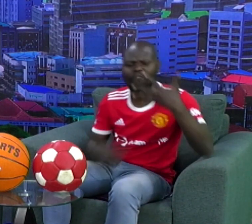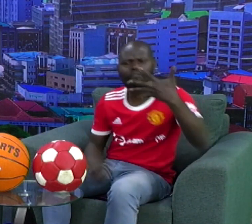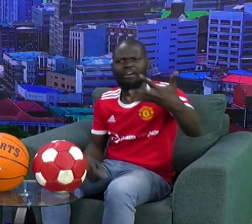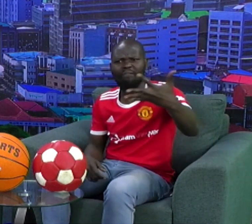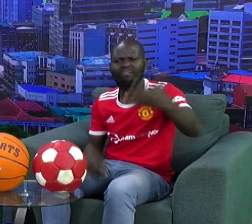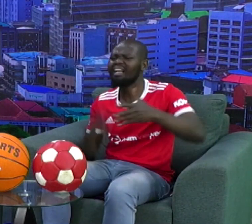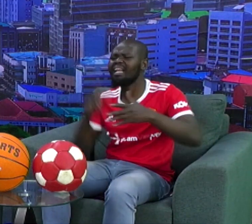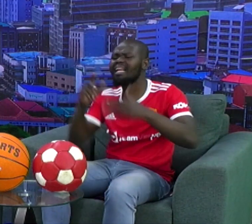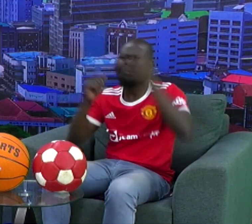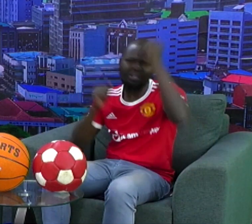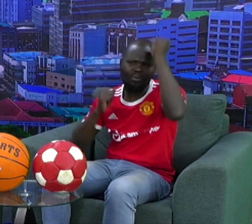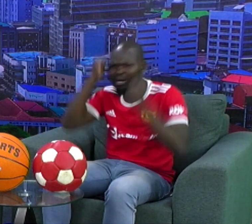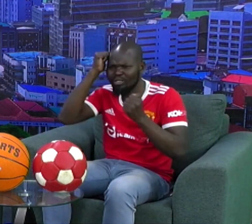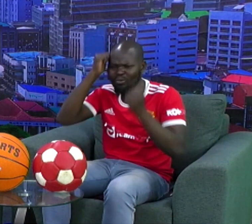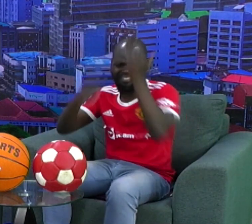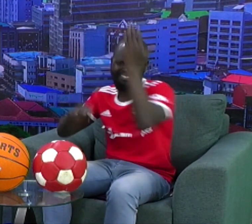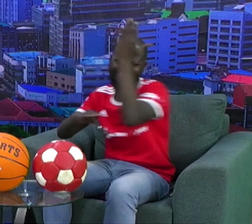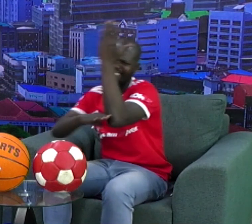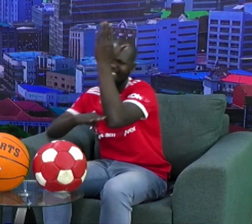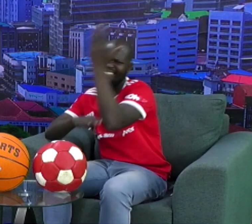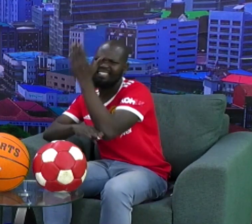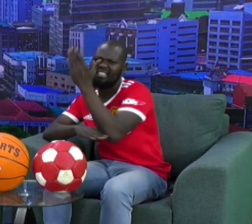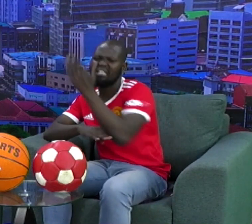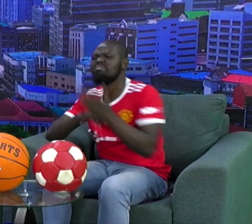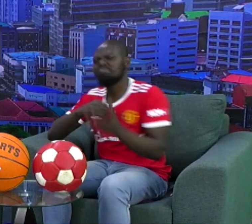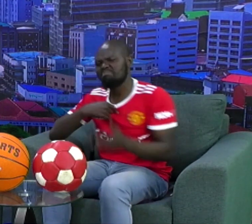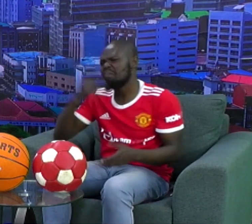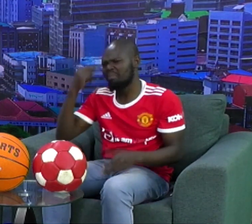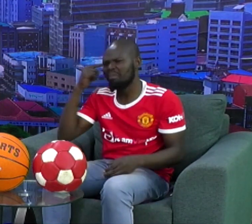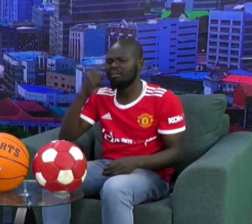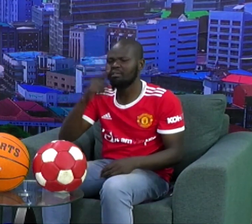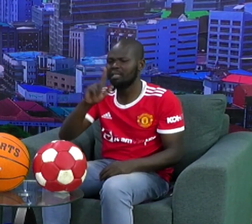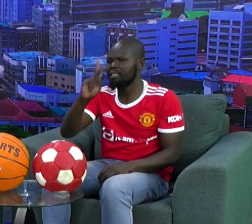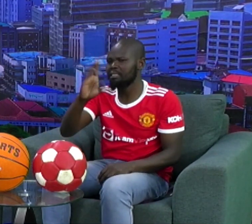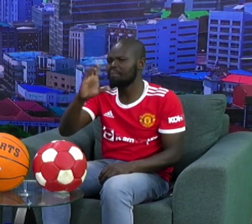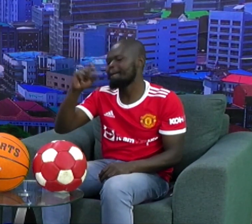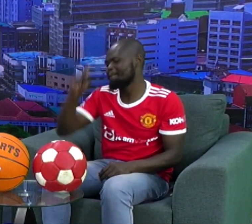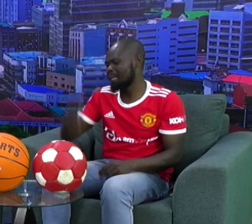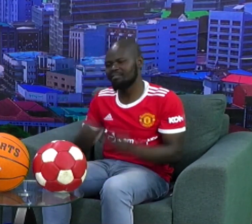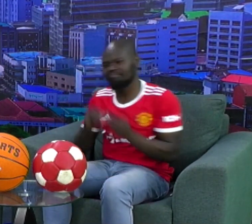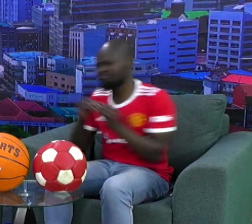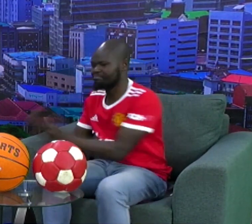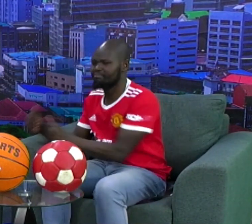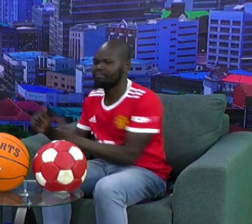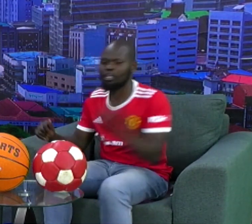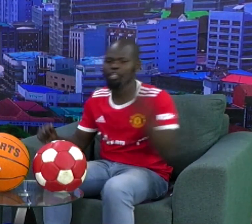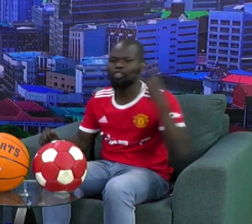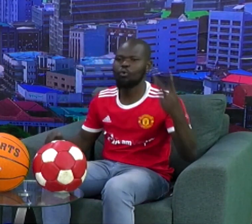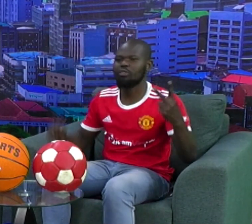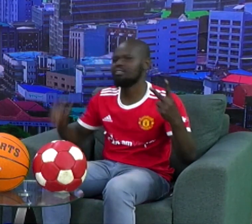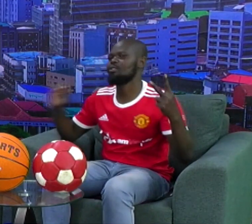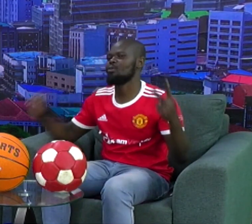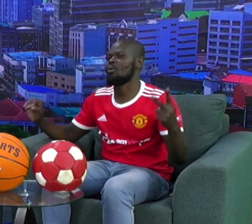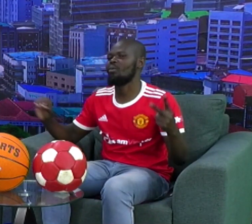and Nzoia Sugar. And Ulinzi was in the bottom of the table, but